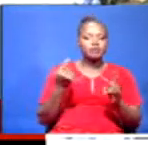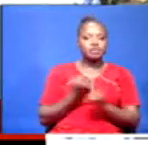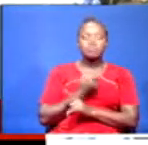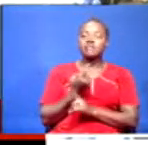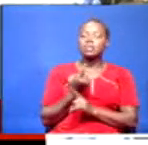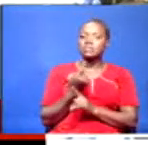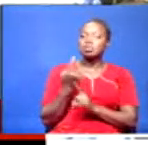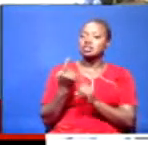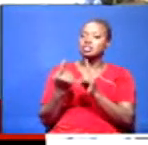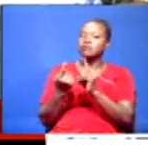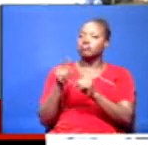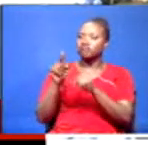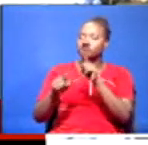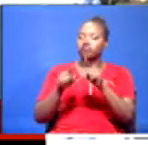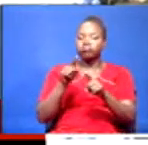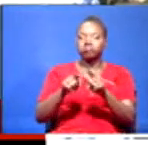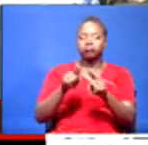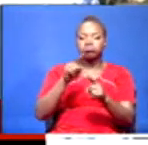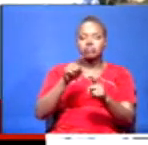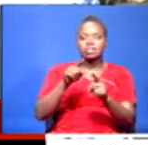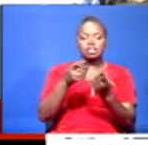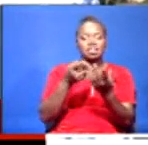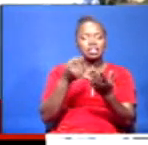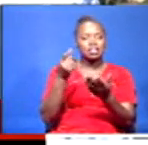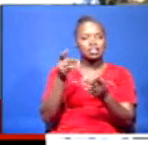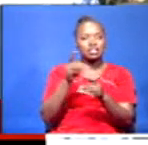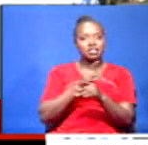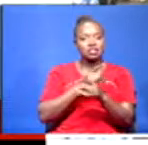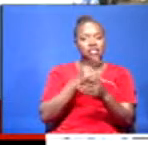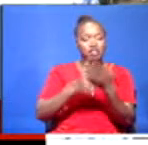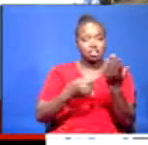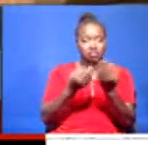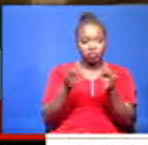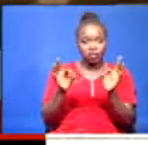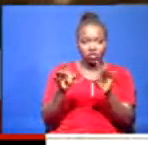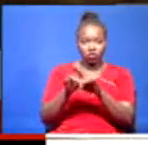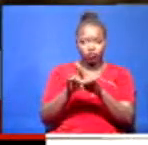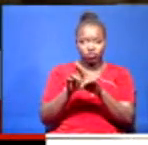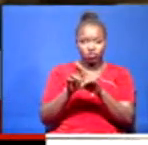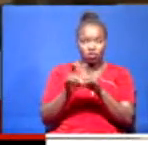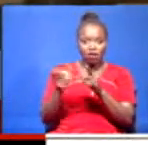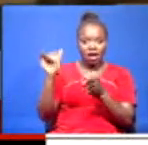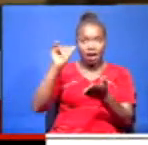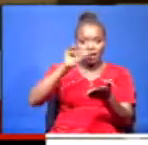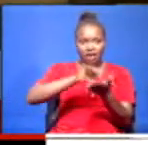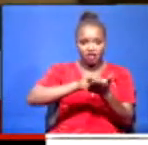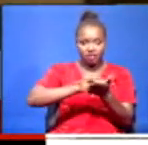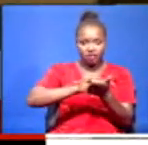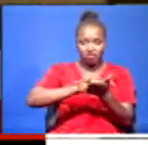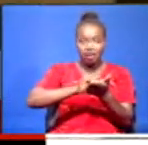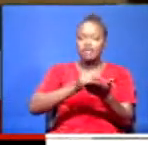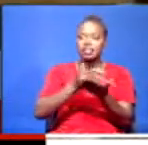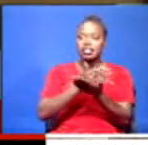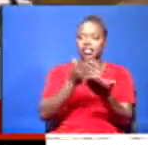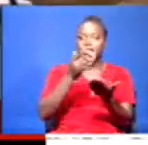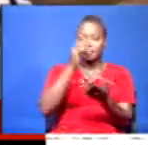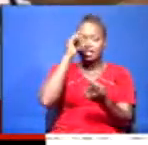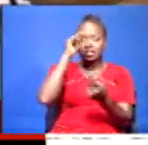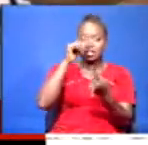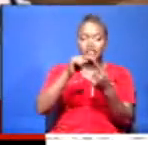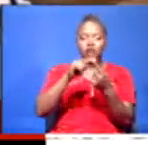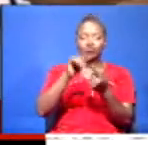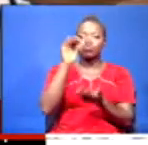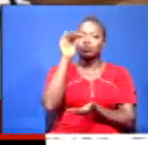was duty-free, which is likely also to arrive. This measure is intended to